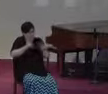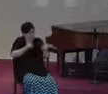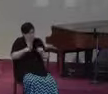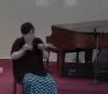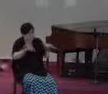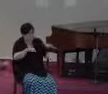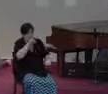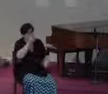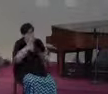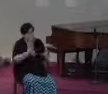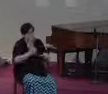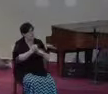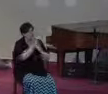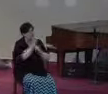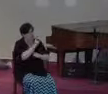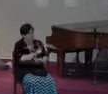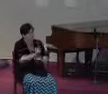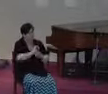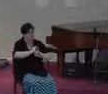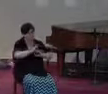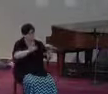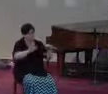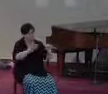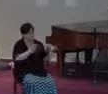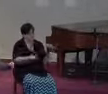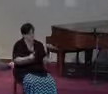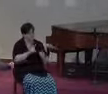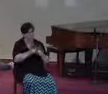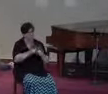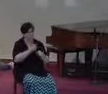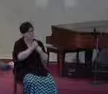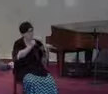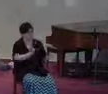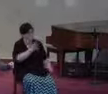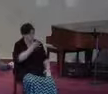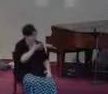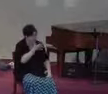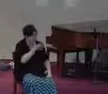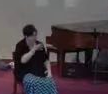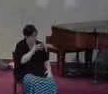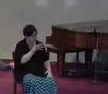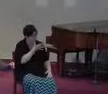nothing happened to the mother of his Savior.